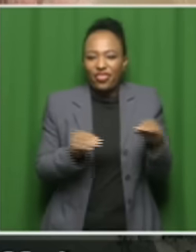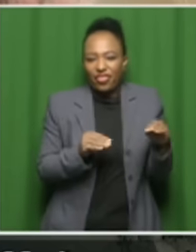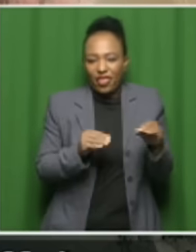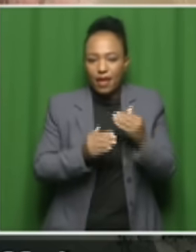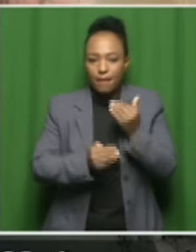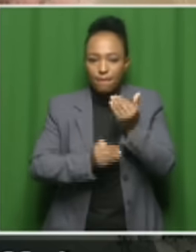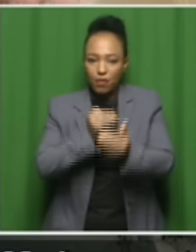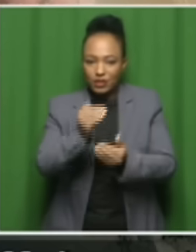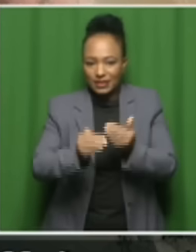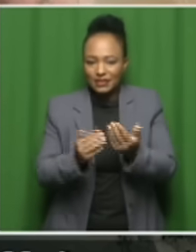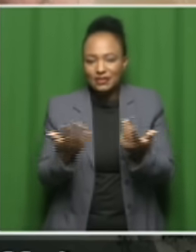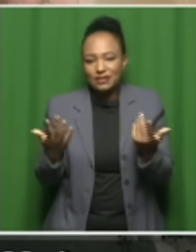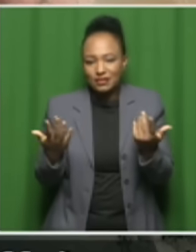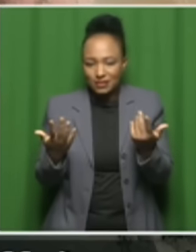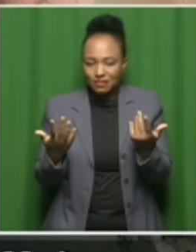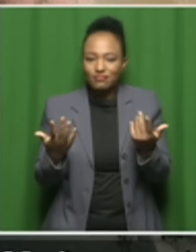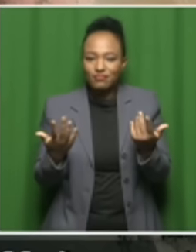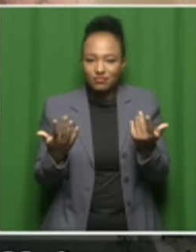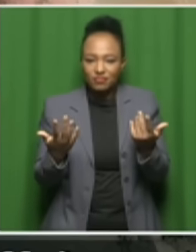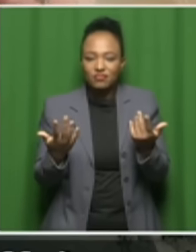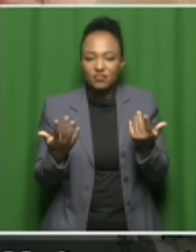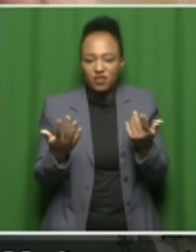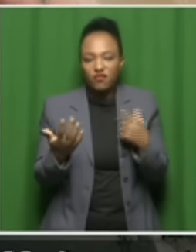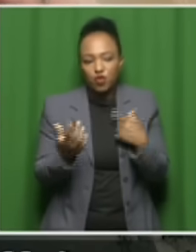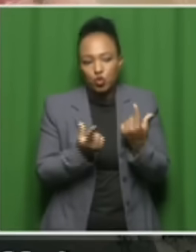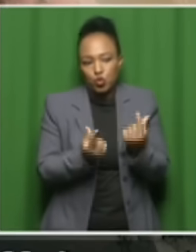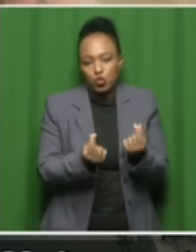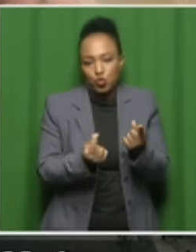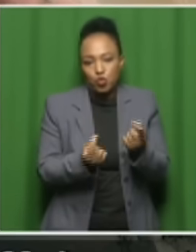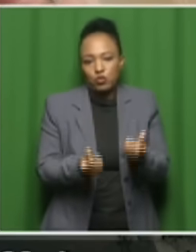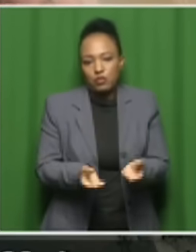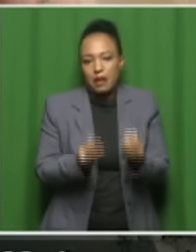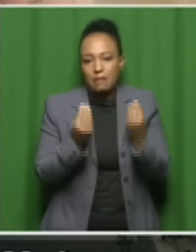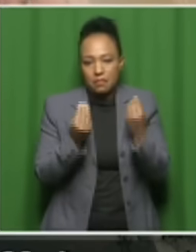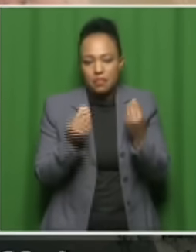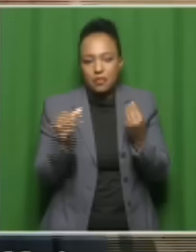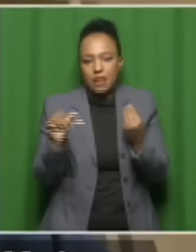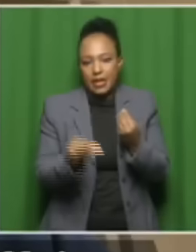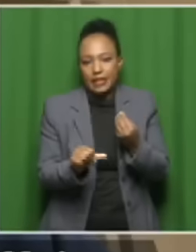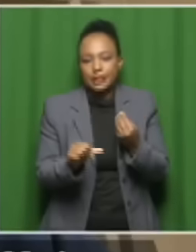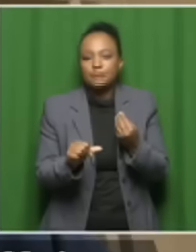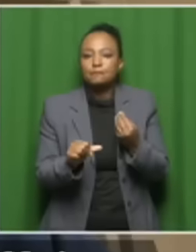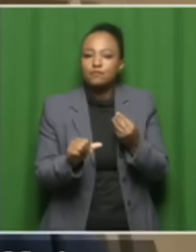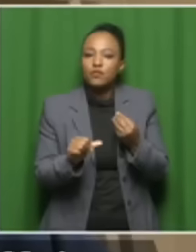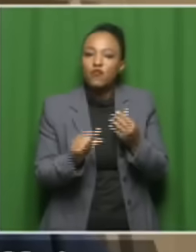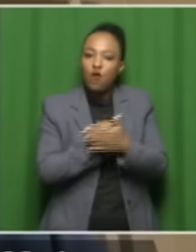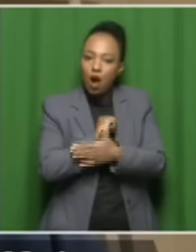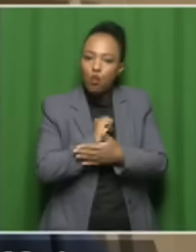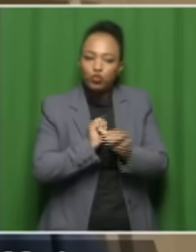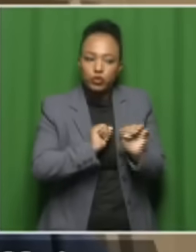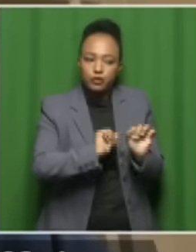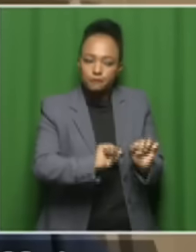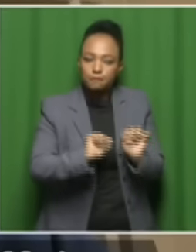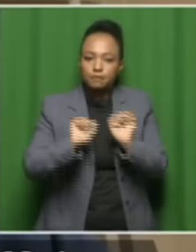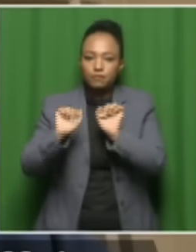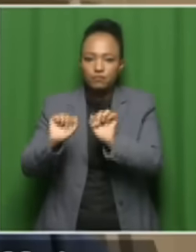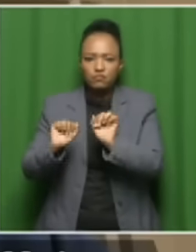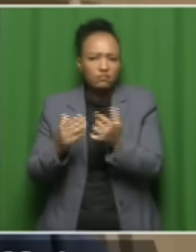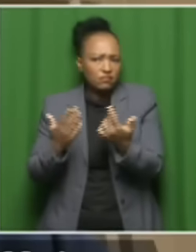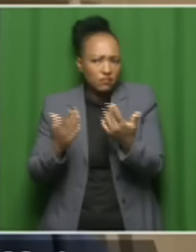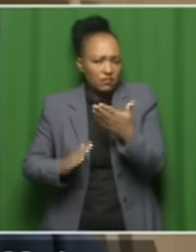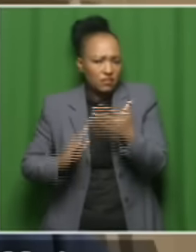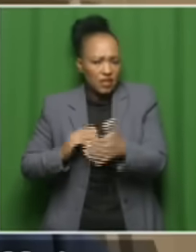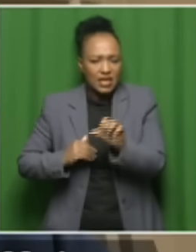know, all the hoops they have to jump through in order to do this. Absolutely. Yeah. I mean, at the end of the day, you're deemed to be a South African